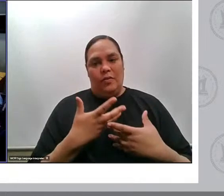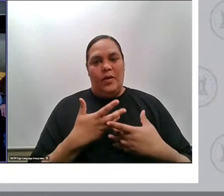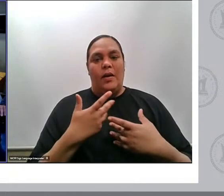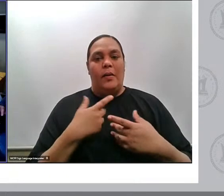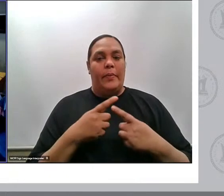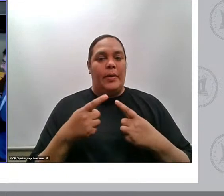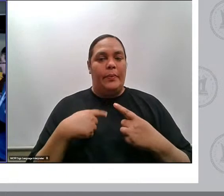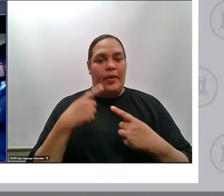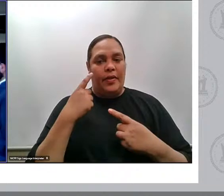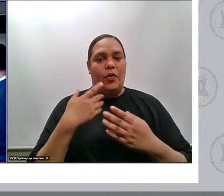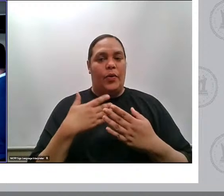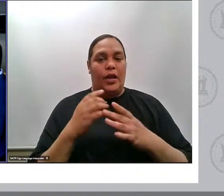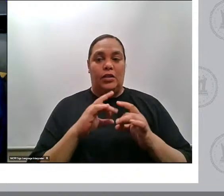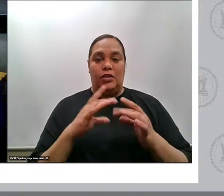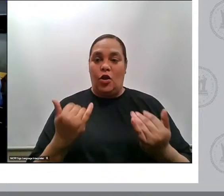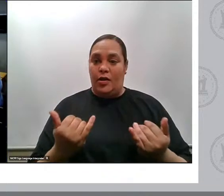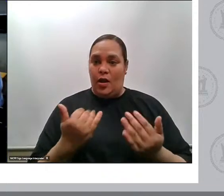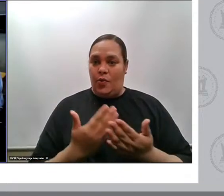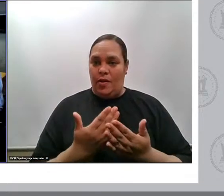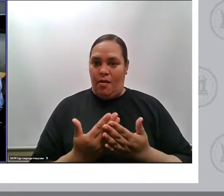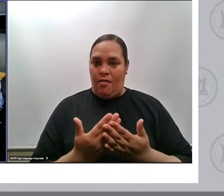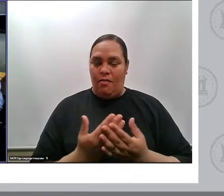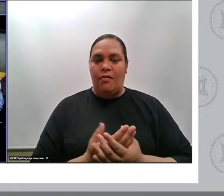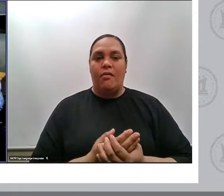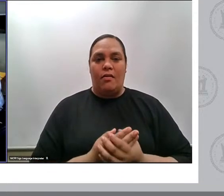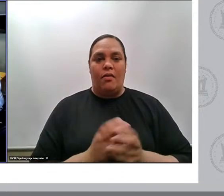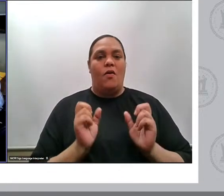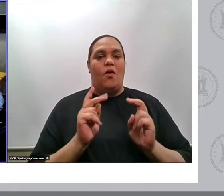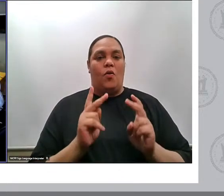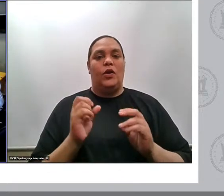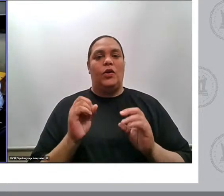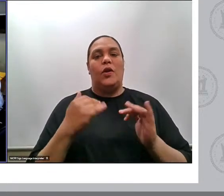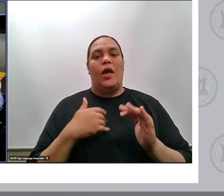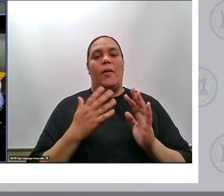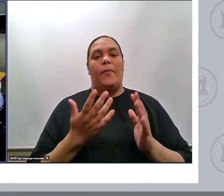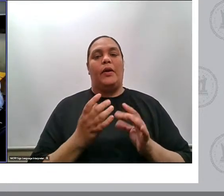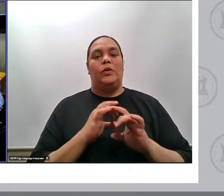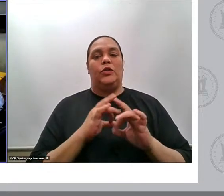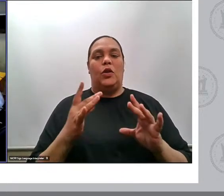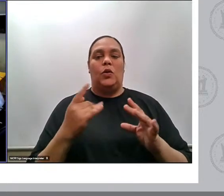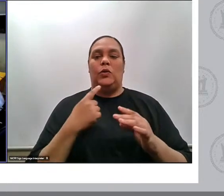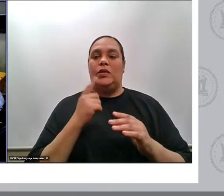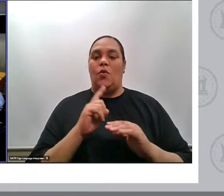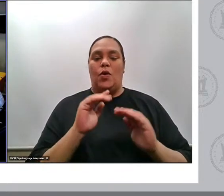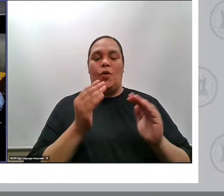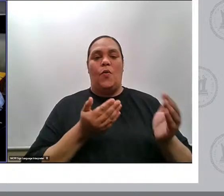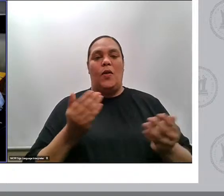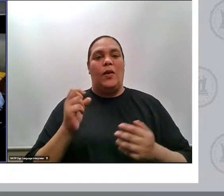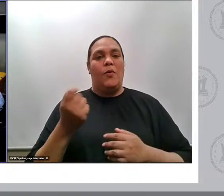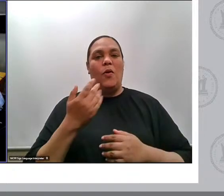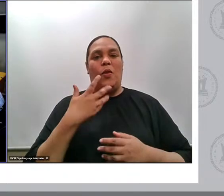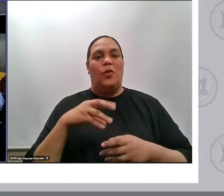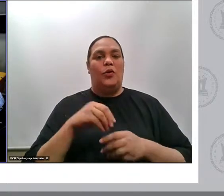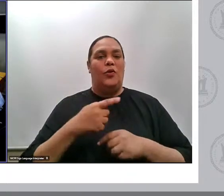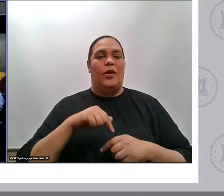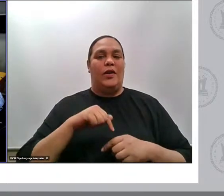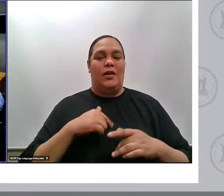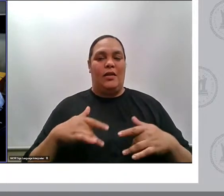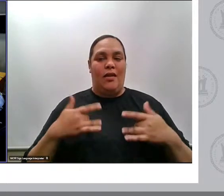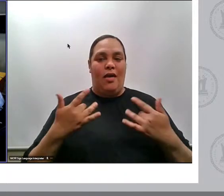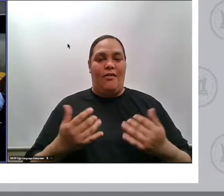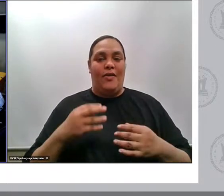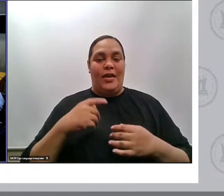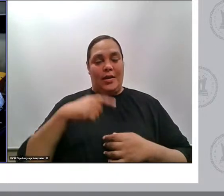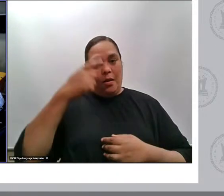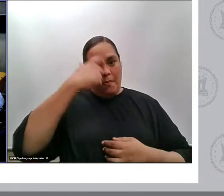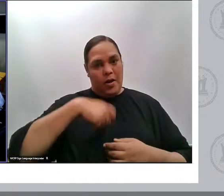I believe that we can start now. All right, so we'll just kick off to say welcome to everybody who's joined us today, both in